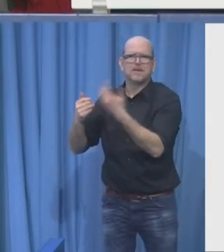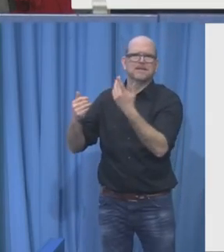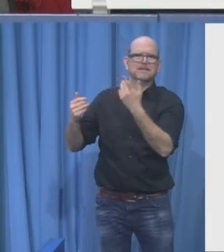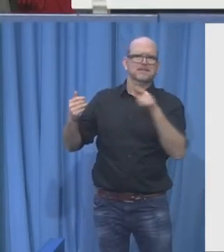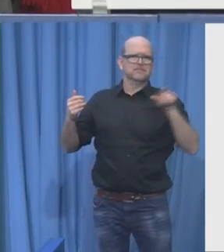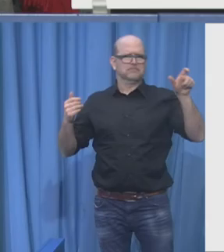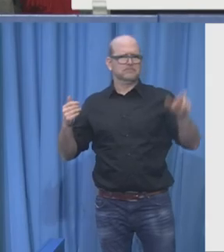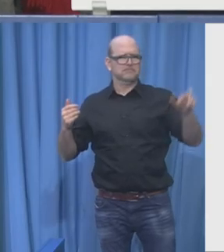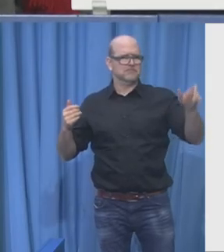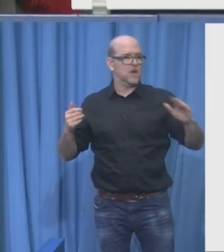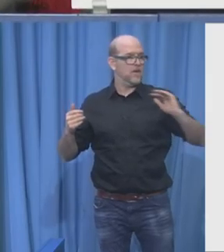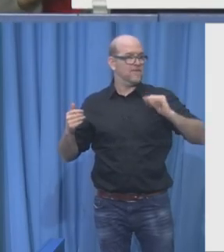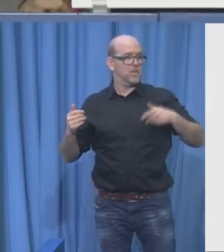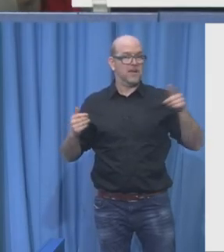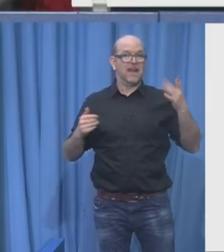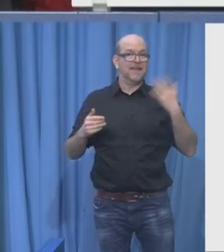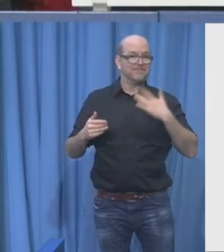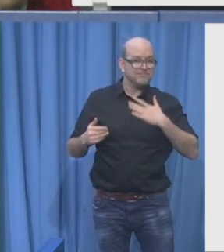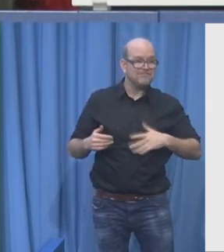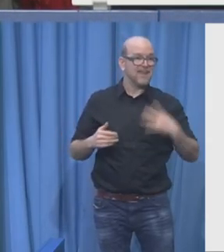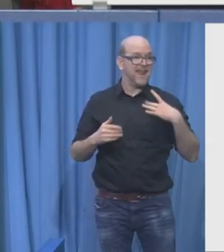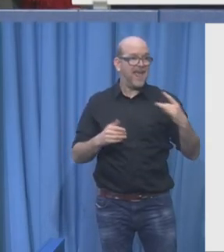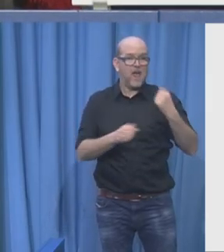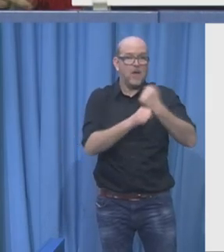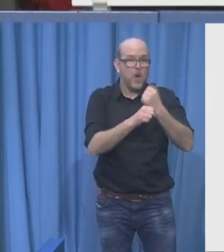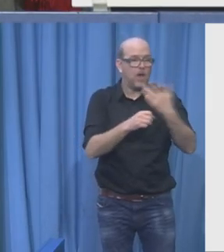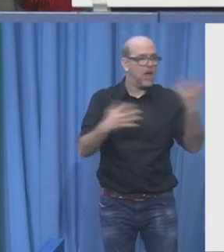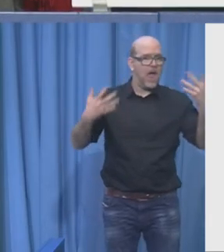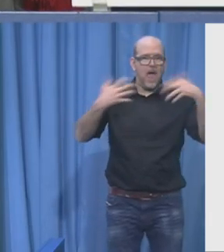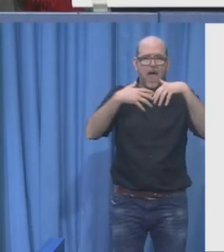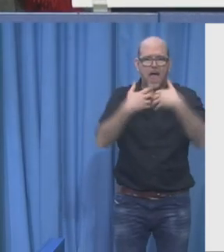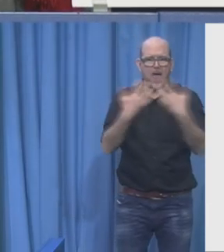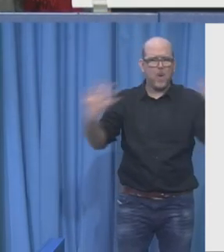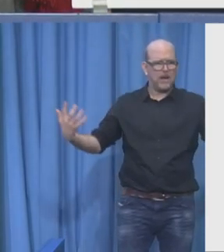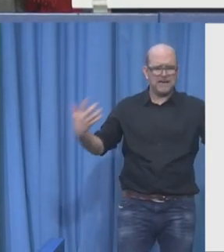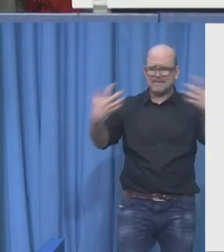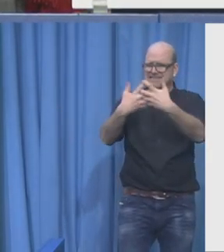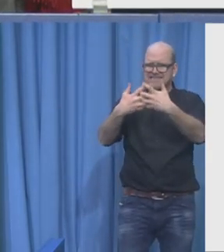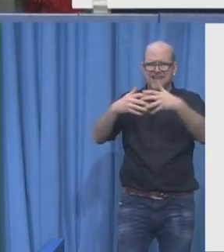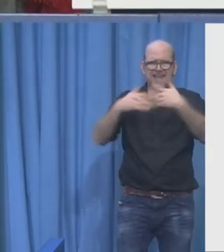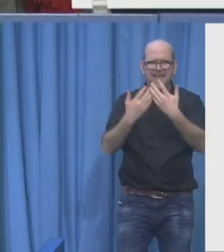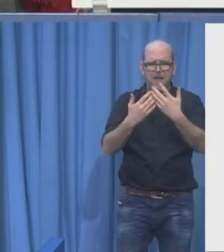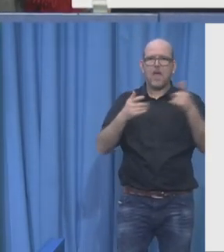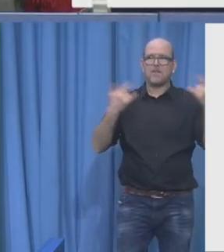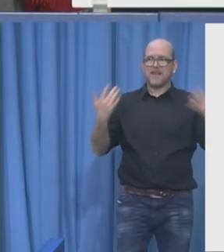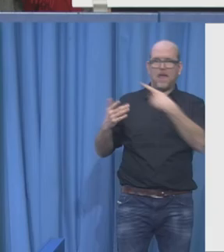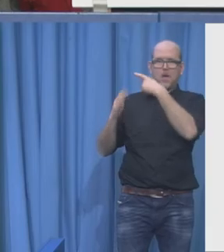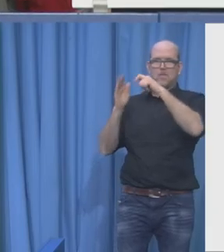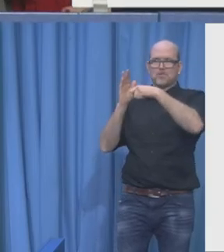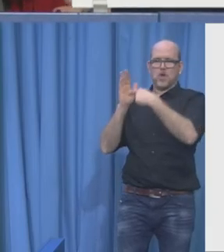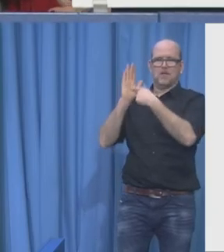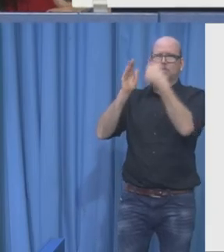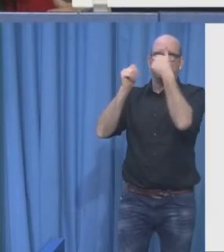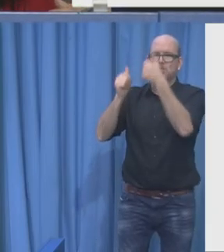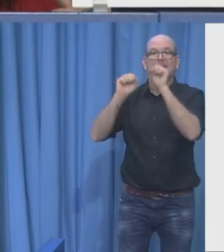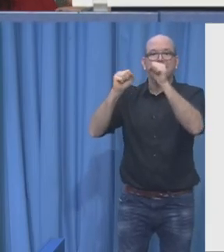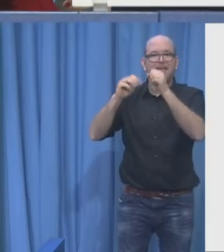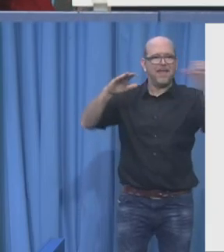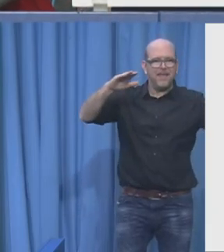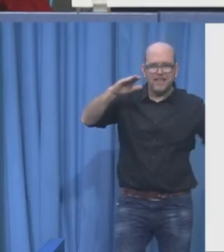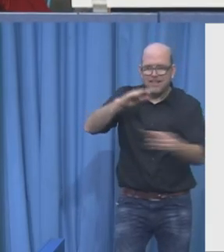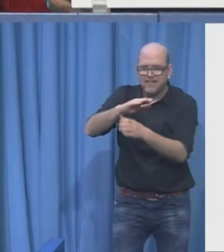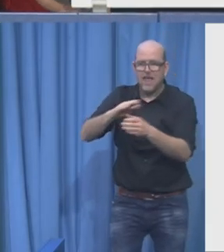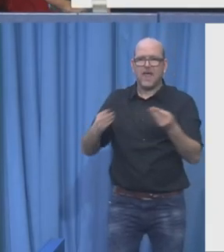capabilities. I do emphasize very much in the issue of self-esteem, dignity, empowerment, and so on, because those capabilities